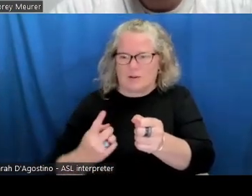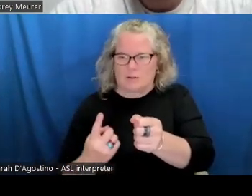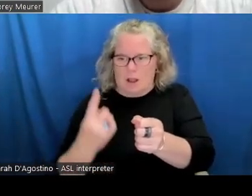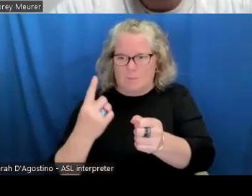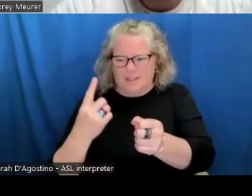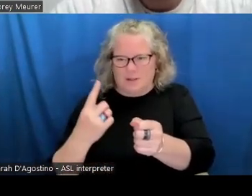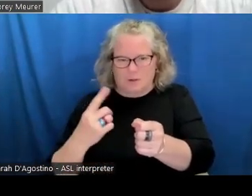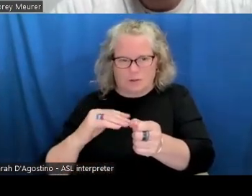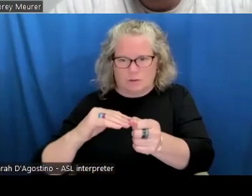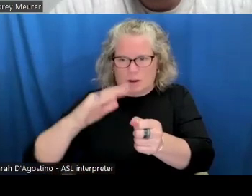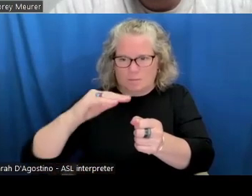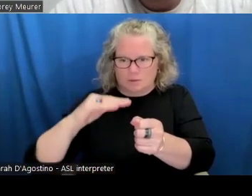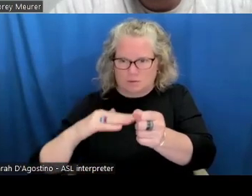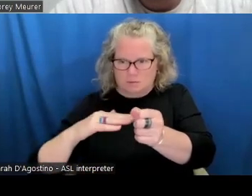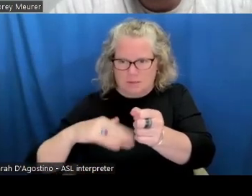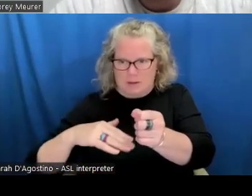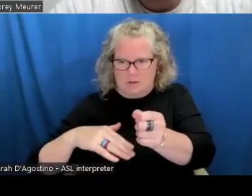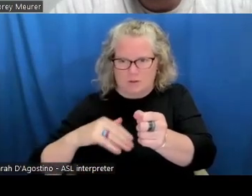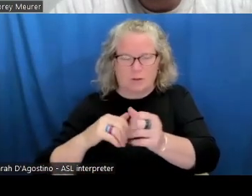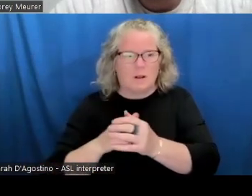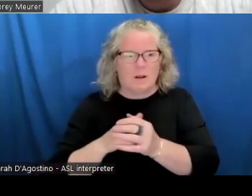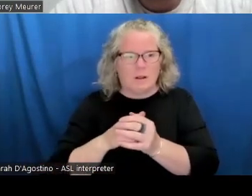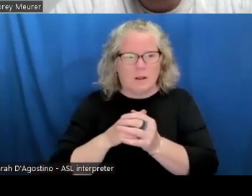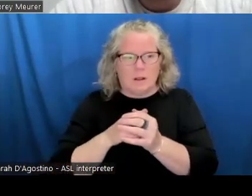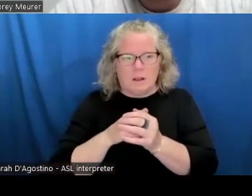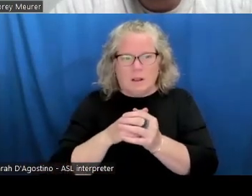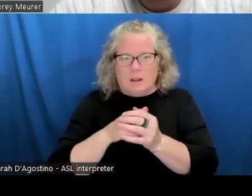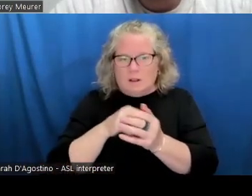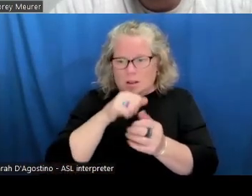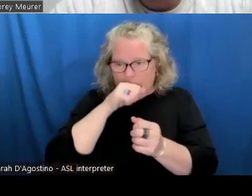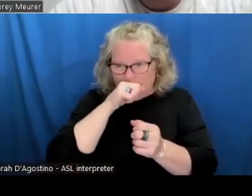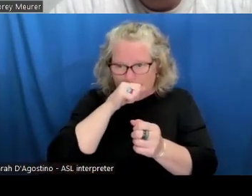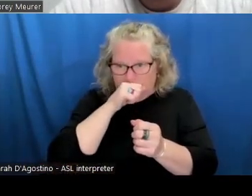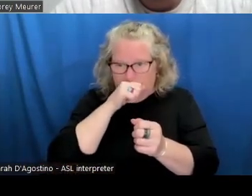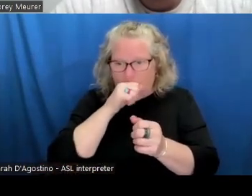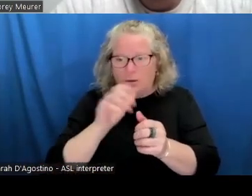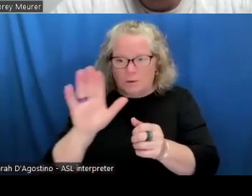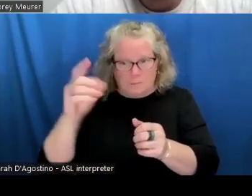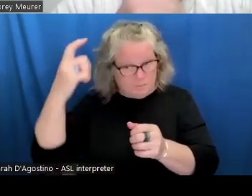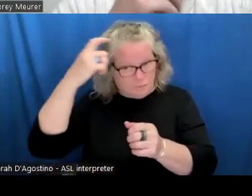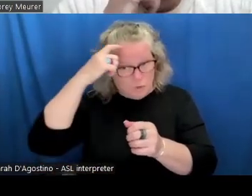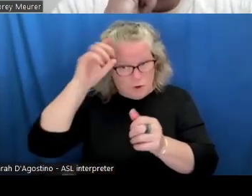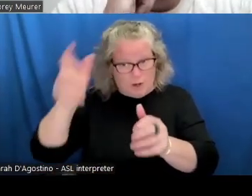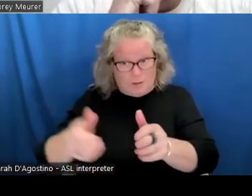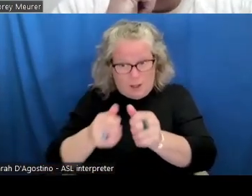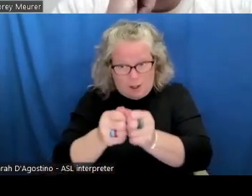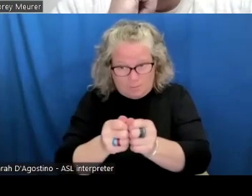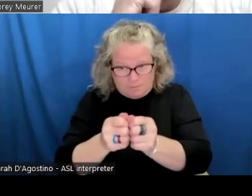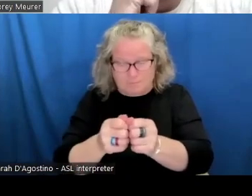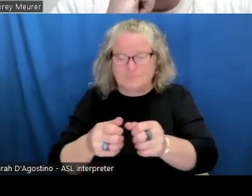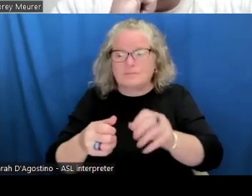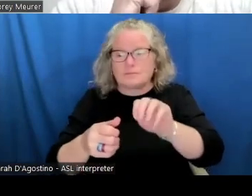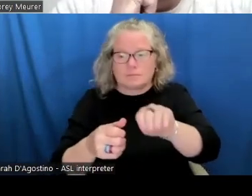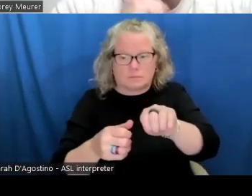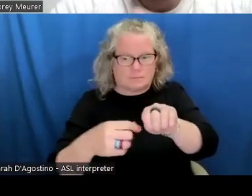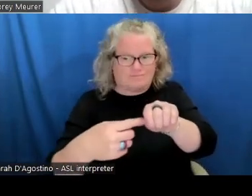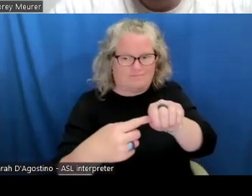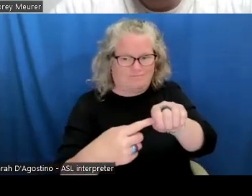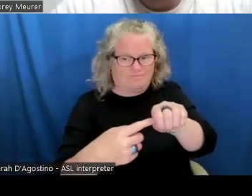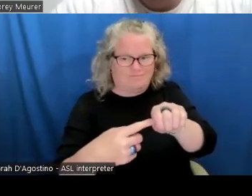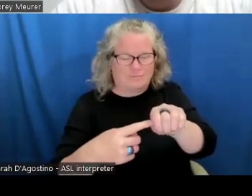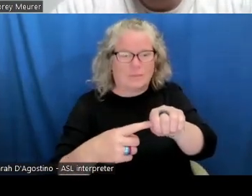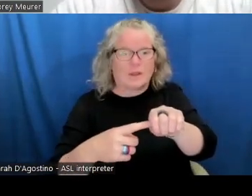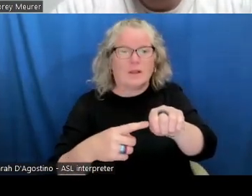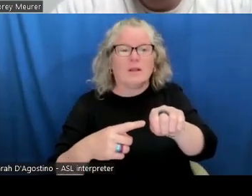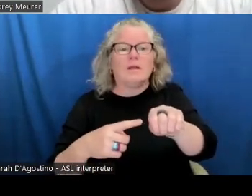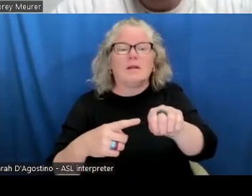talk is downstairs brain and upstairs brain. So in your downstairs brain, this is where fight, flight, or freeze lives, okay? When threat comes